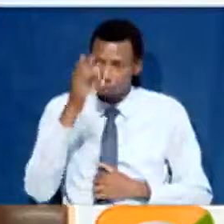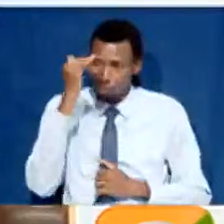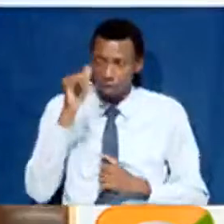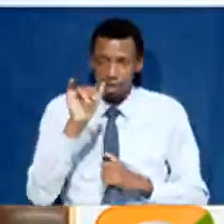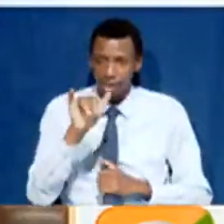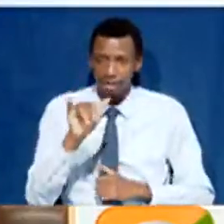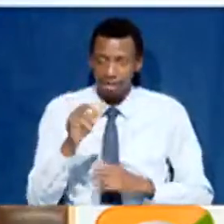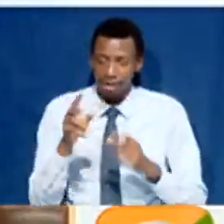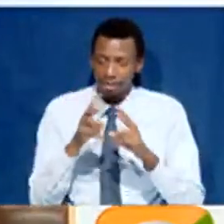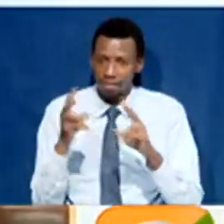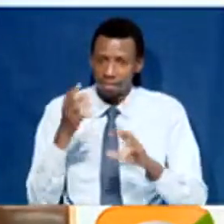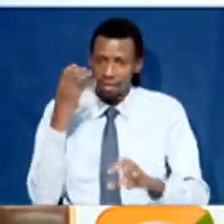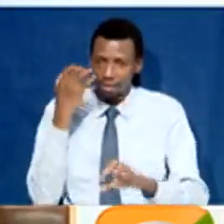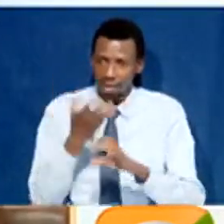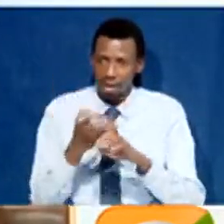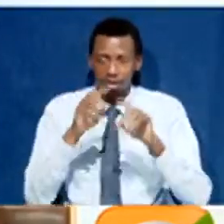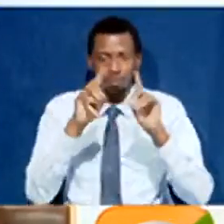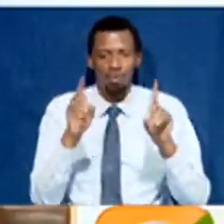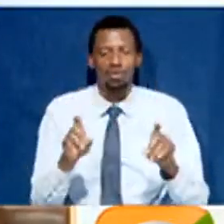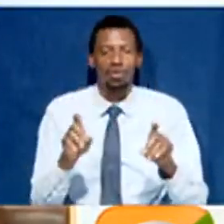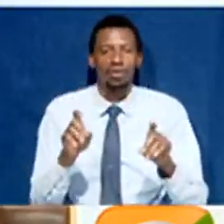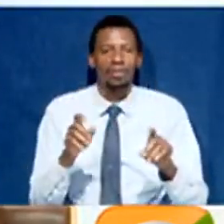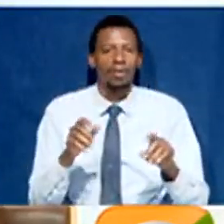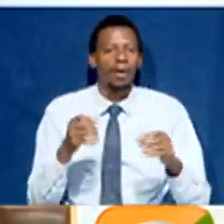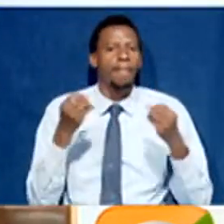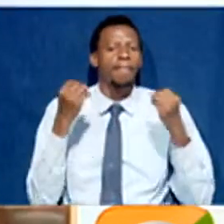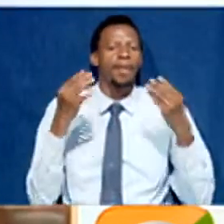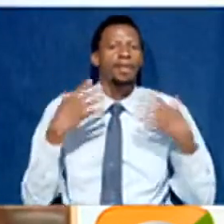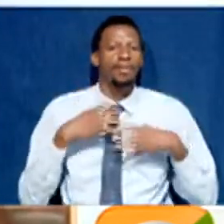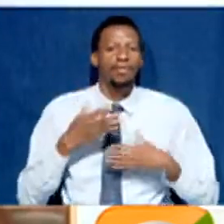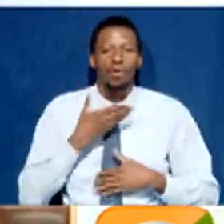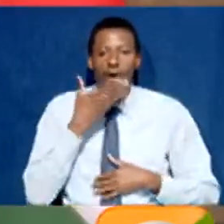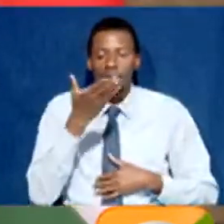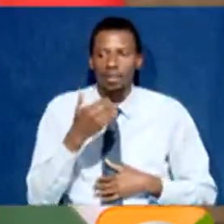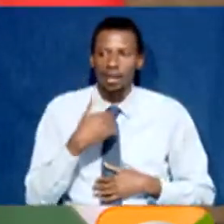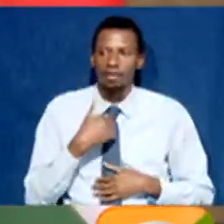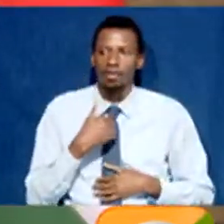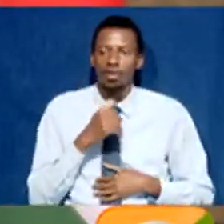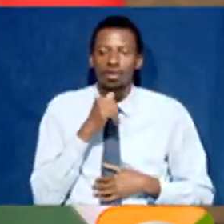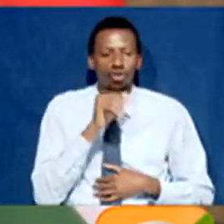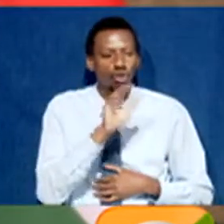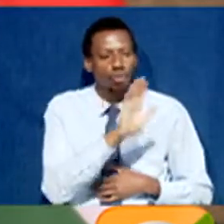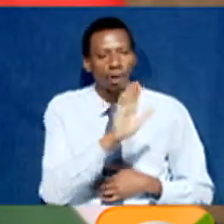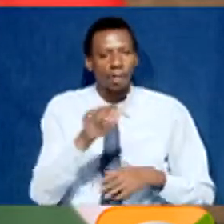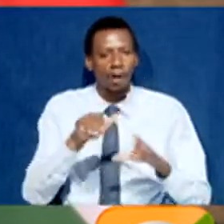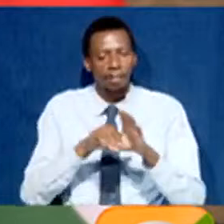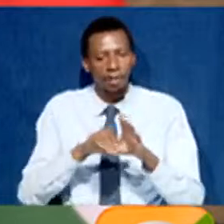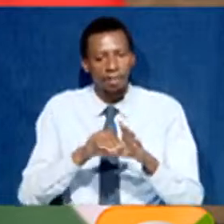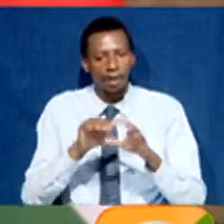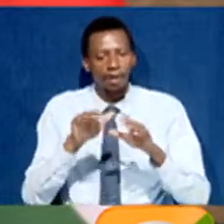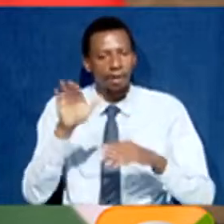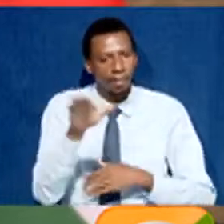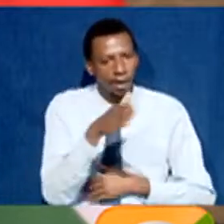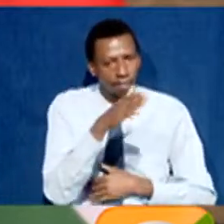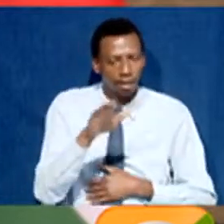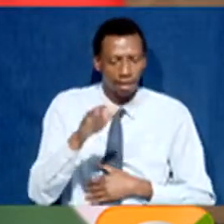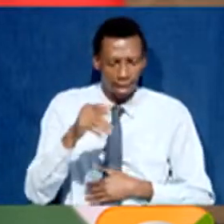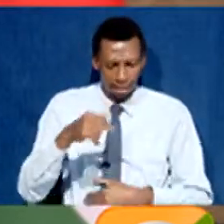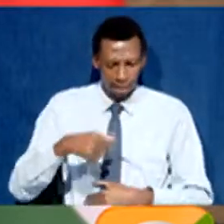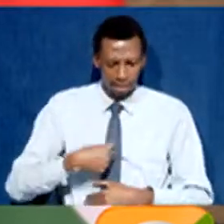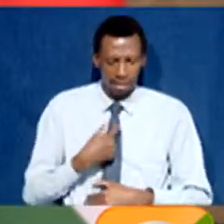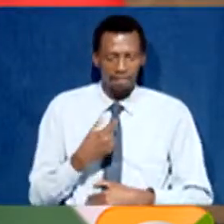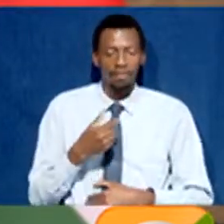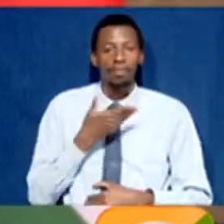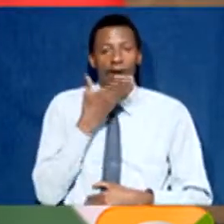question. Not many have an answer. I have an answer. Not your members of parliament, not your cabinet secretaries. I have an answer. And in fact, if you